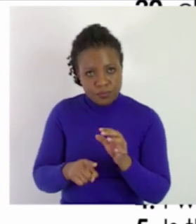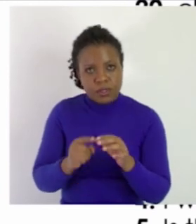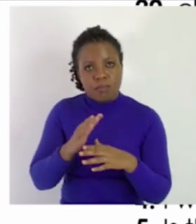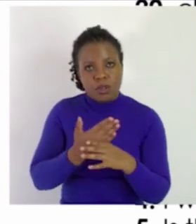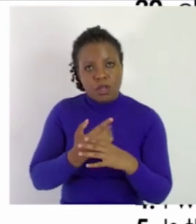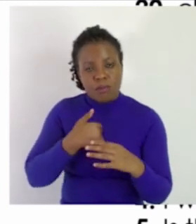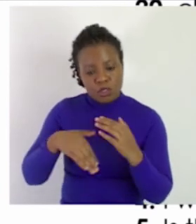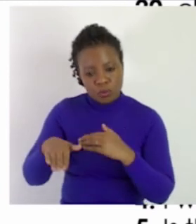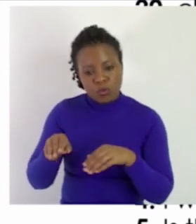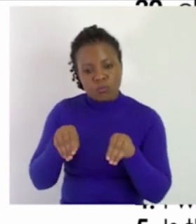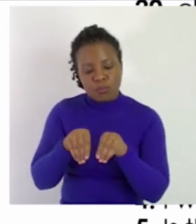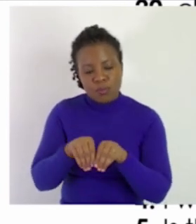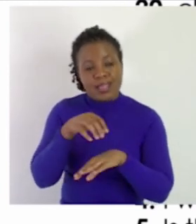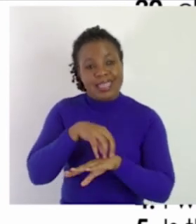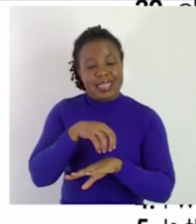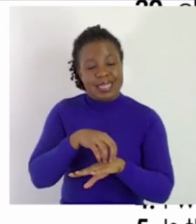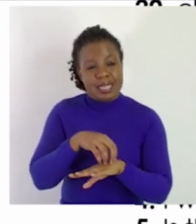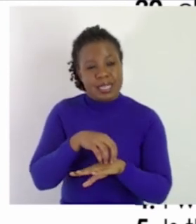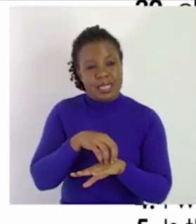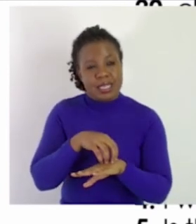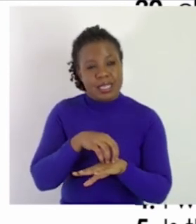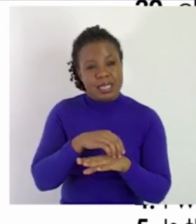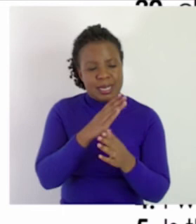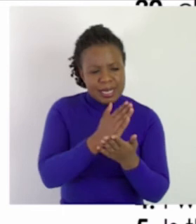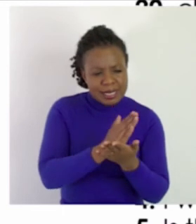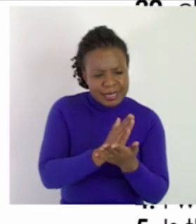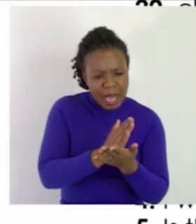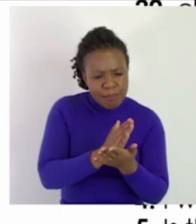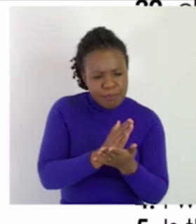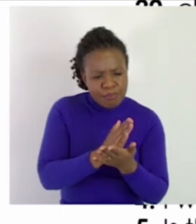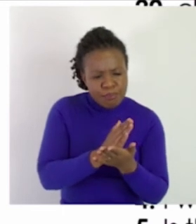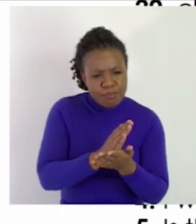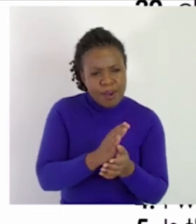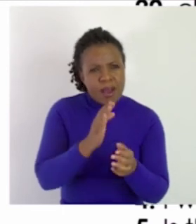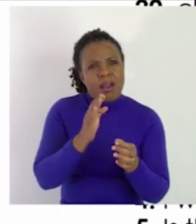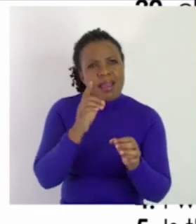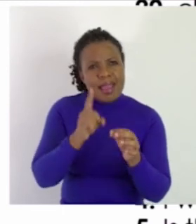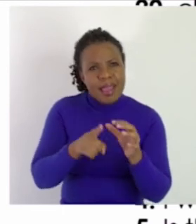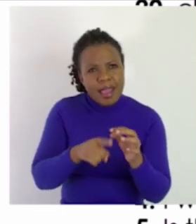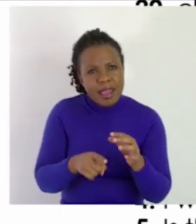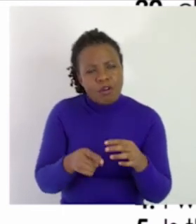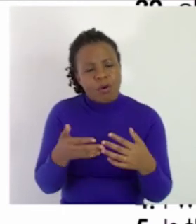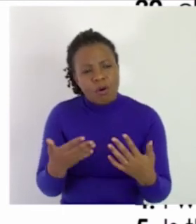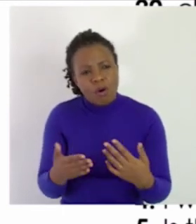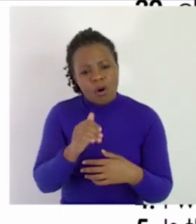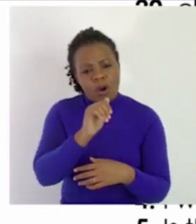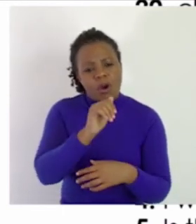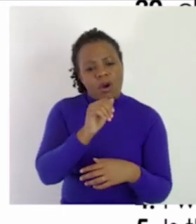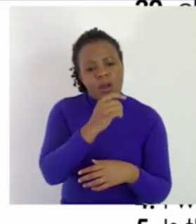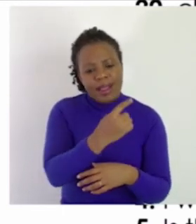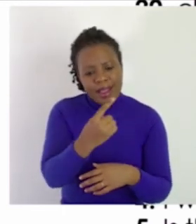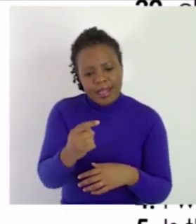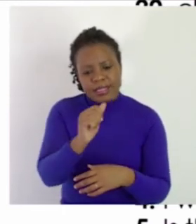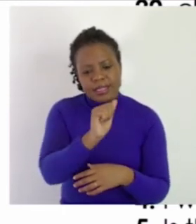cake. Would you say, I want some eggs because I'm going to make a cake? Or, I